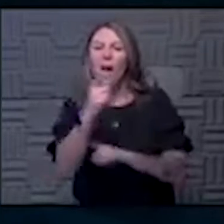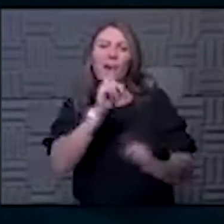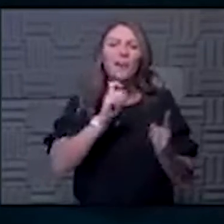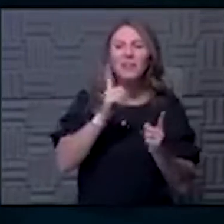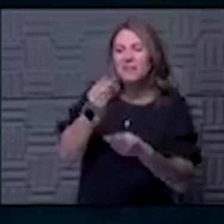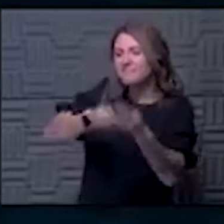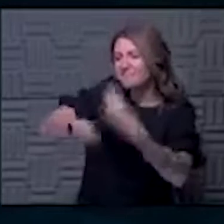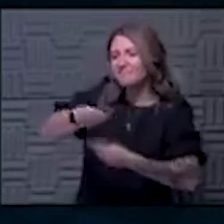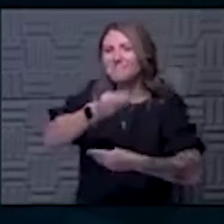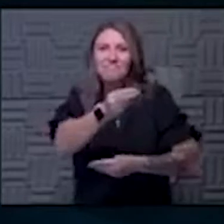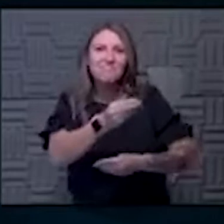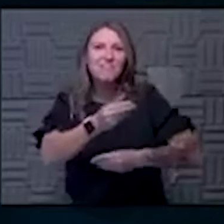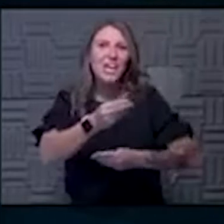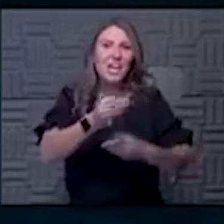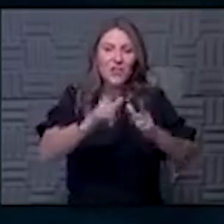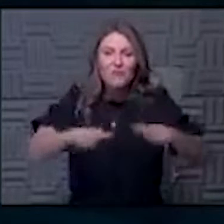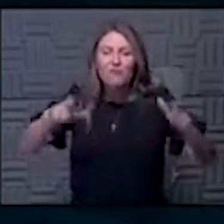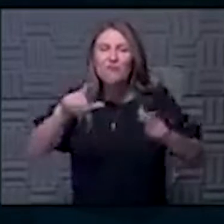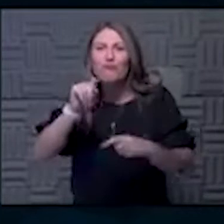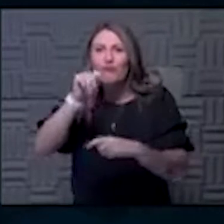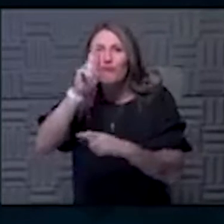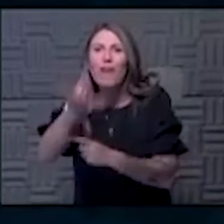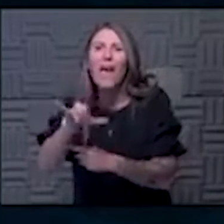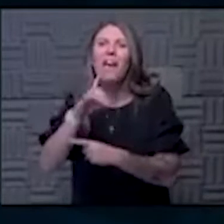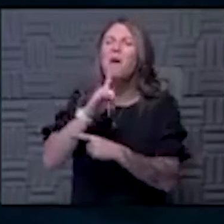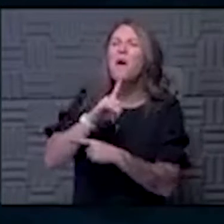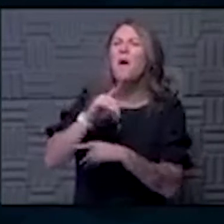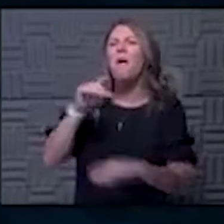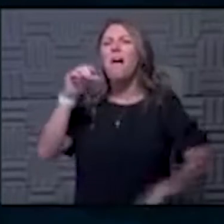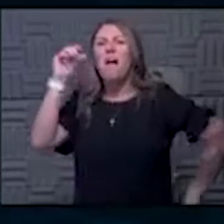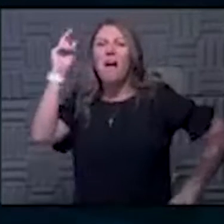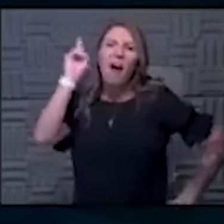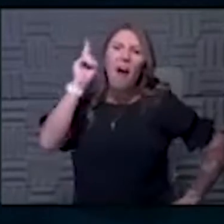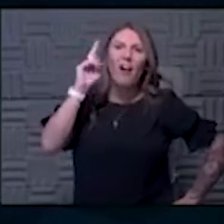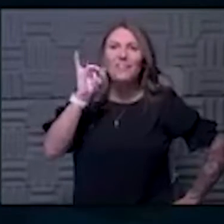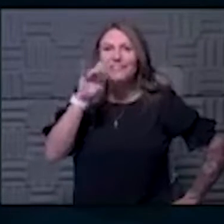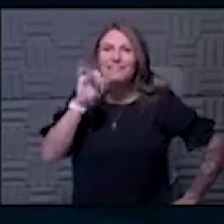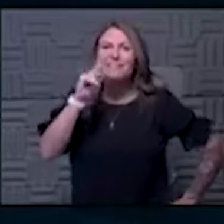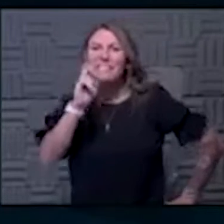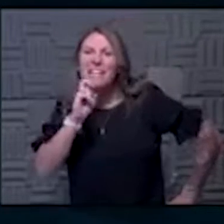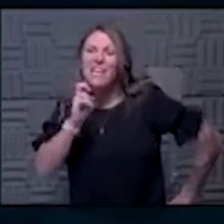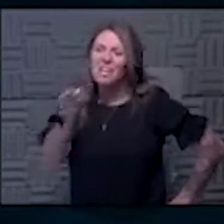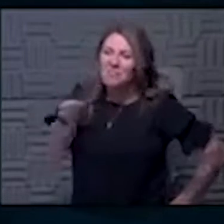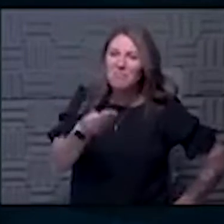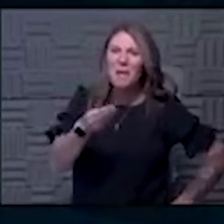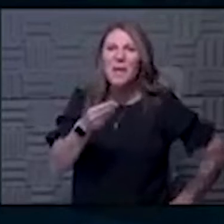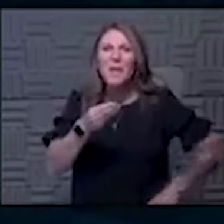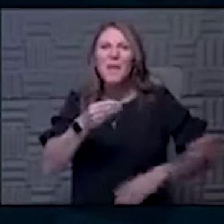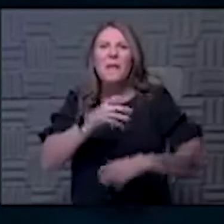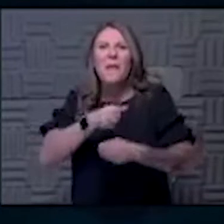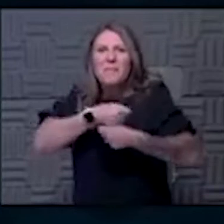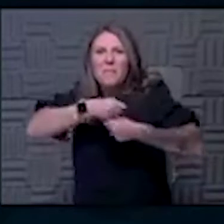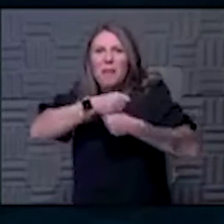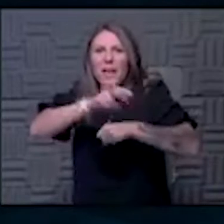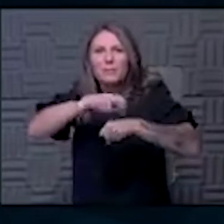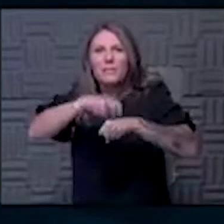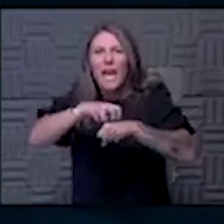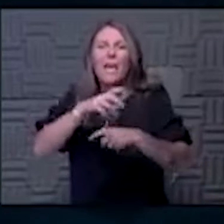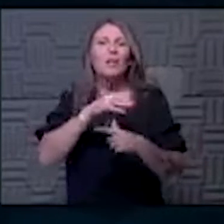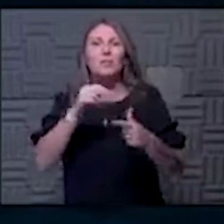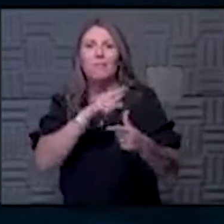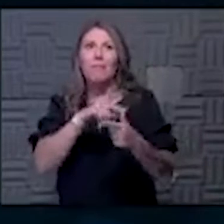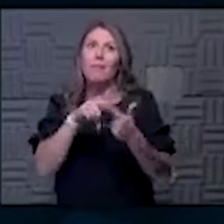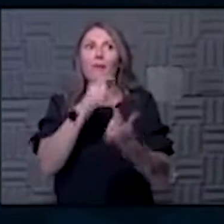and platters around, and hey, Uncle Steve, I need the mashed potatoes. And as you're passing that around, everybody's touching that bowl, and everybody's touching those